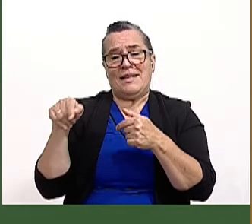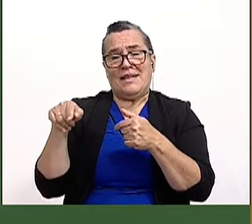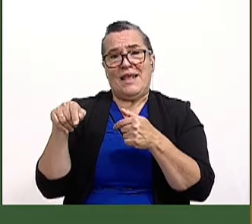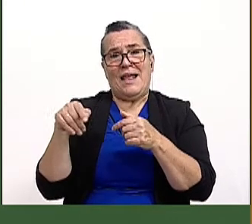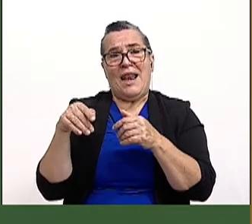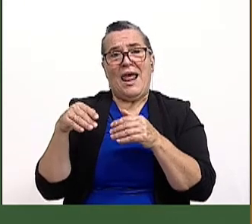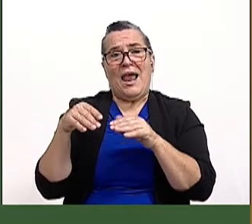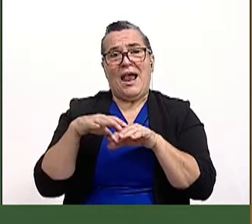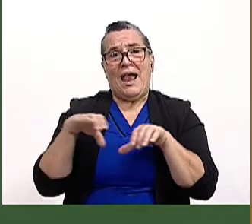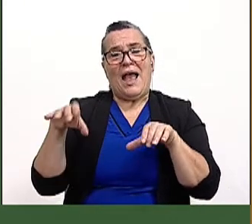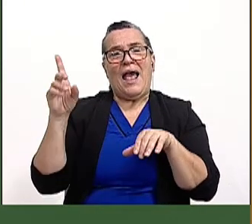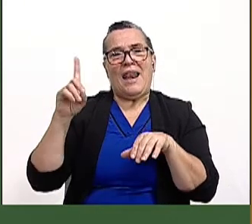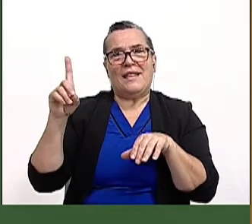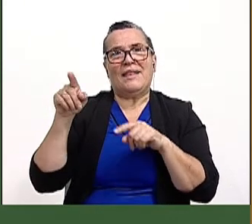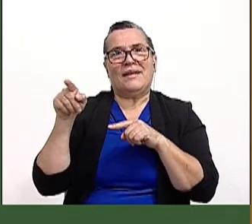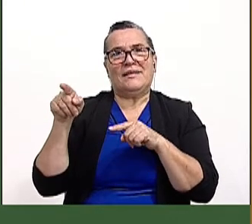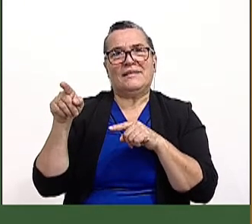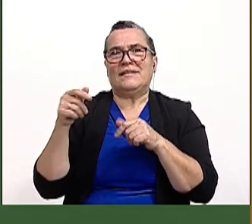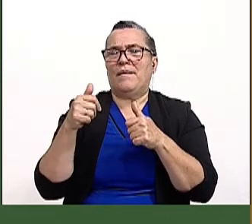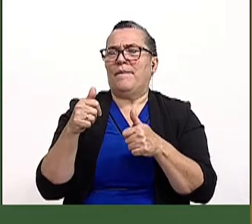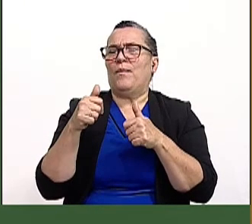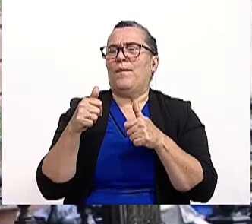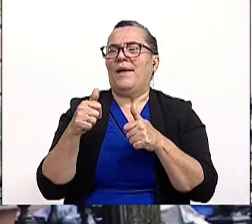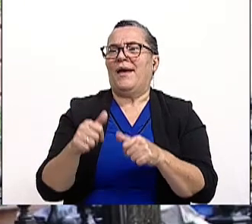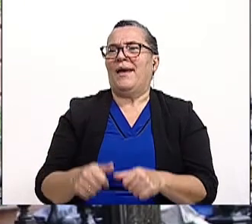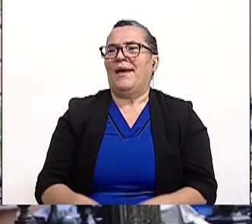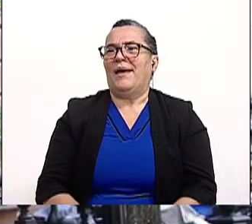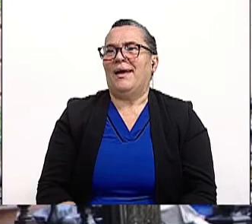It's on the right. Very good.